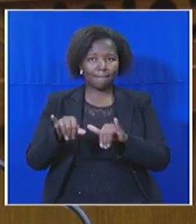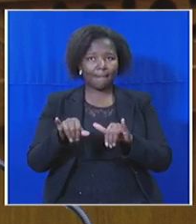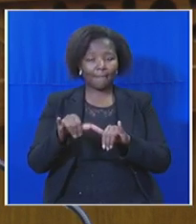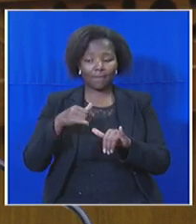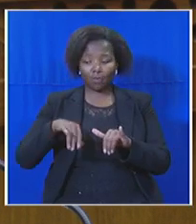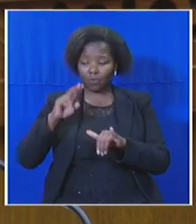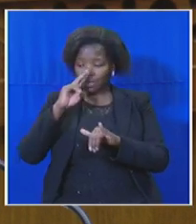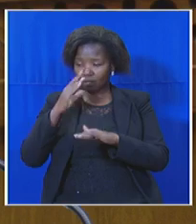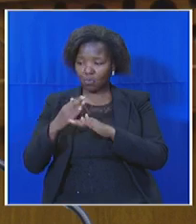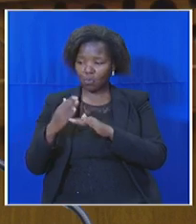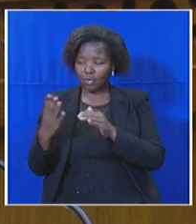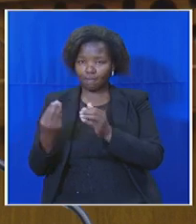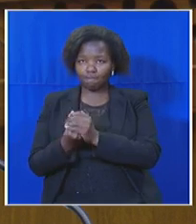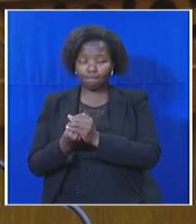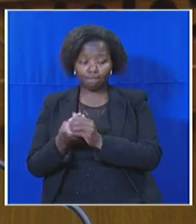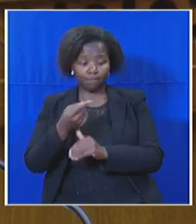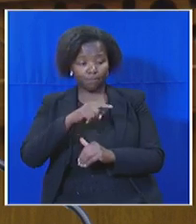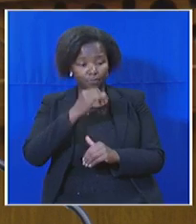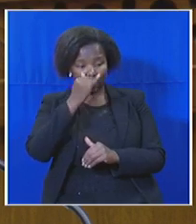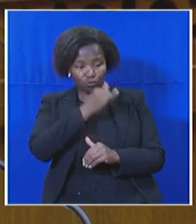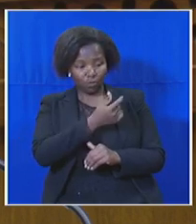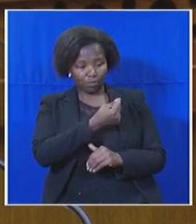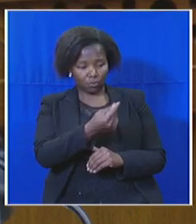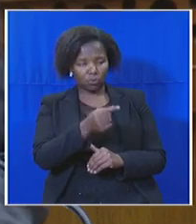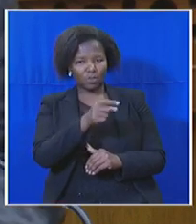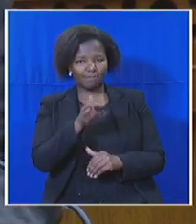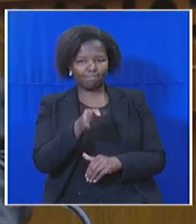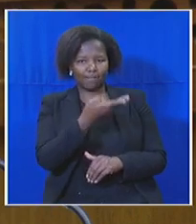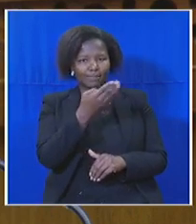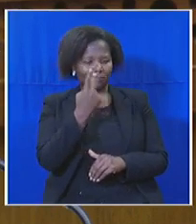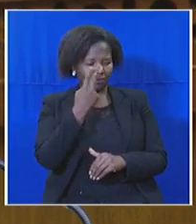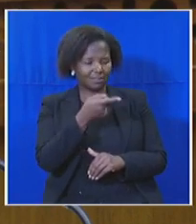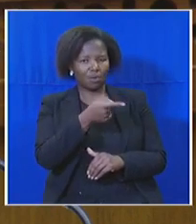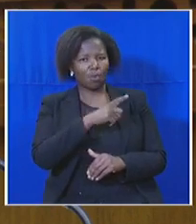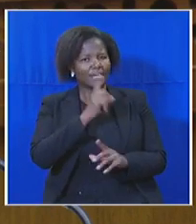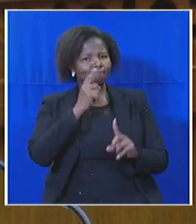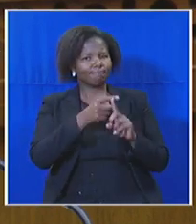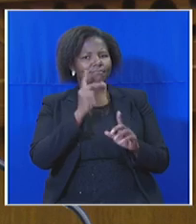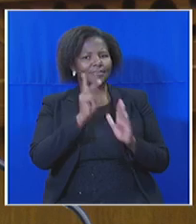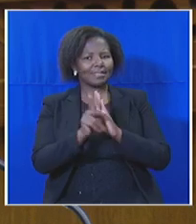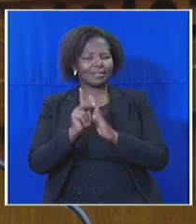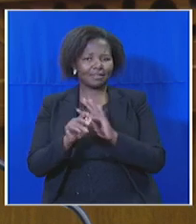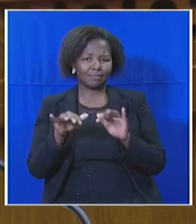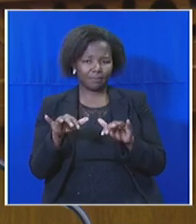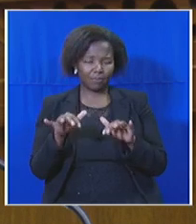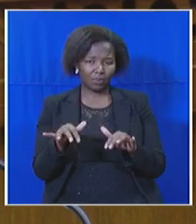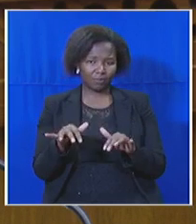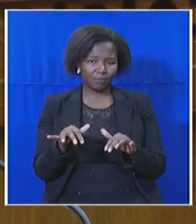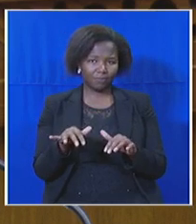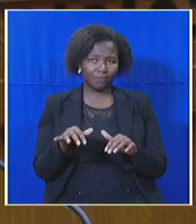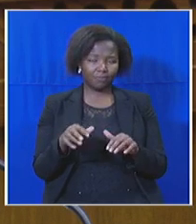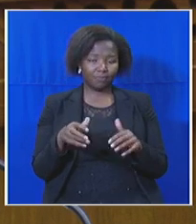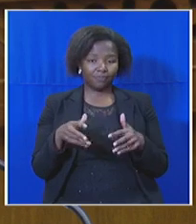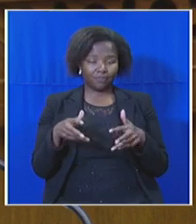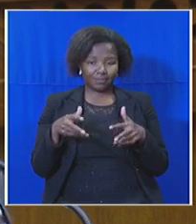who kill and maim in the pursuit of blood-soaked material possessions. The issue of the